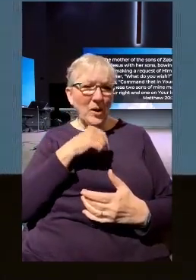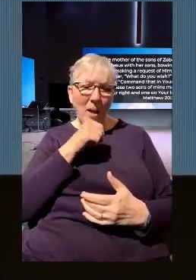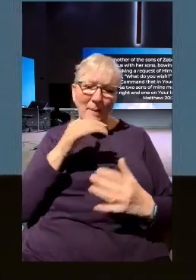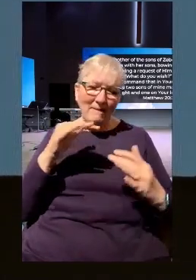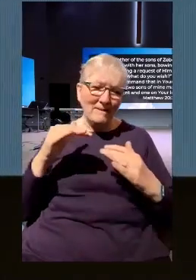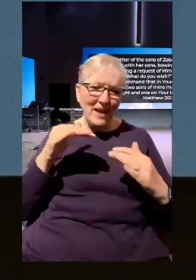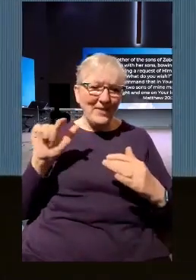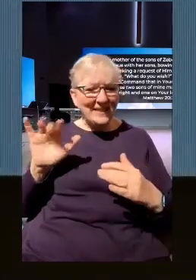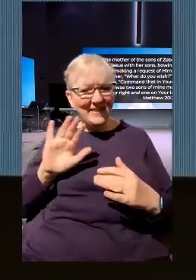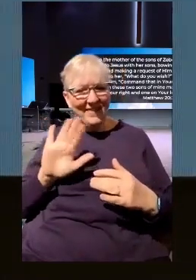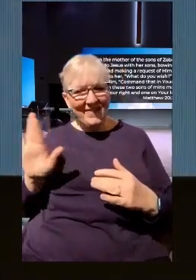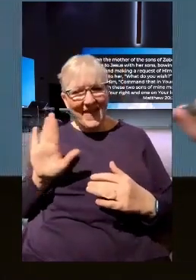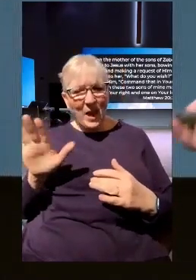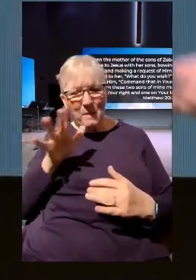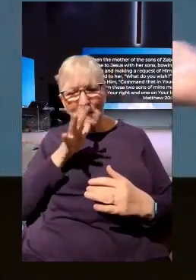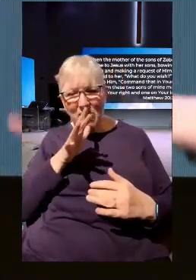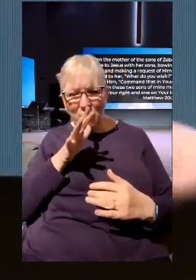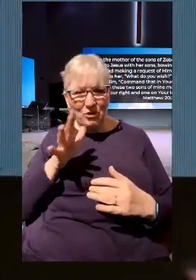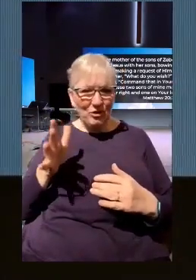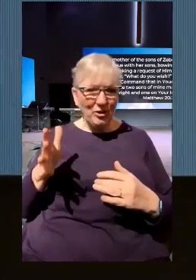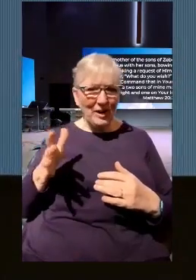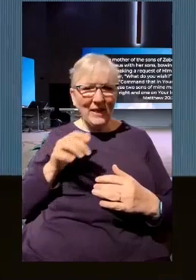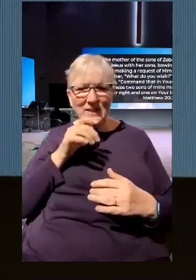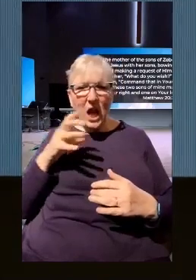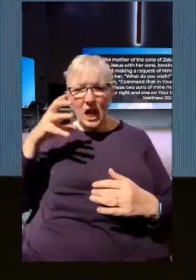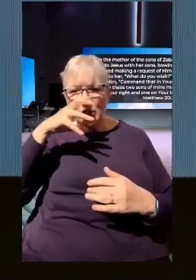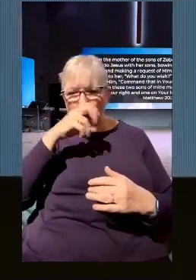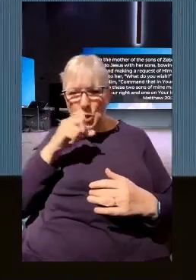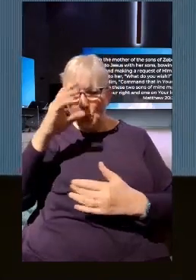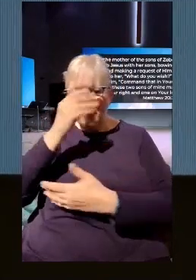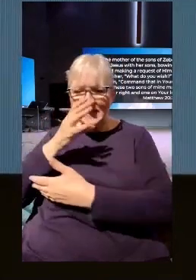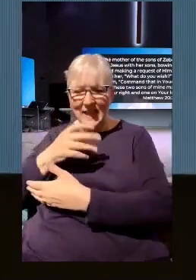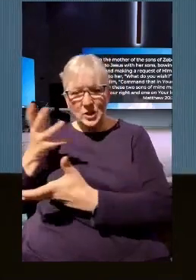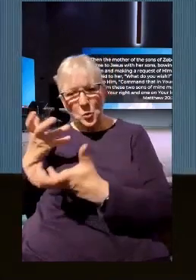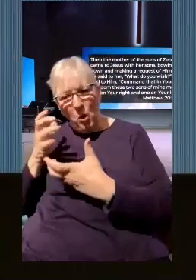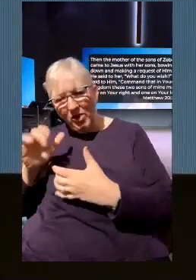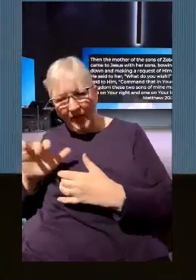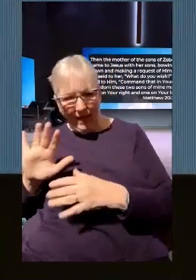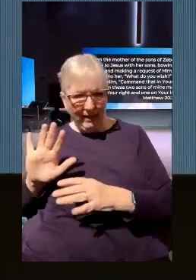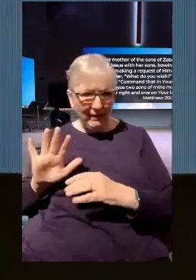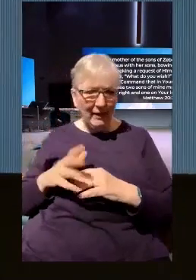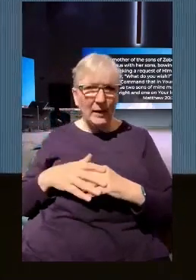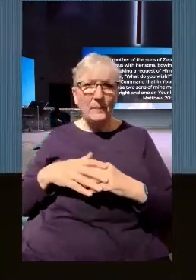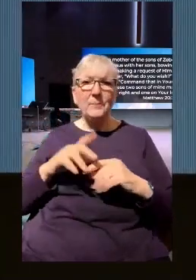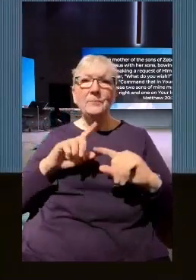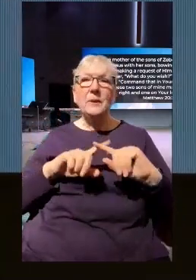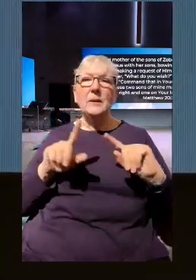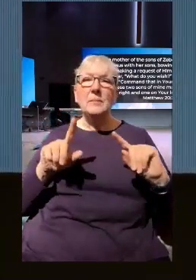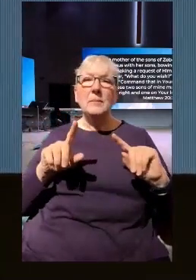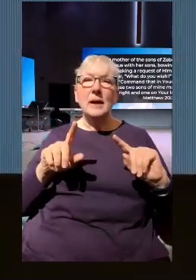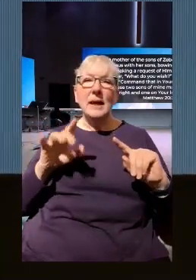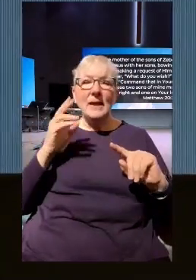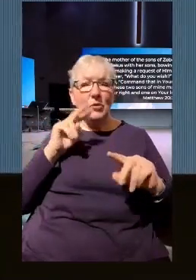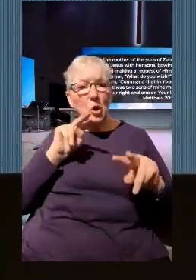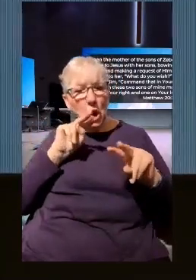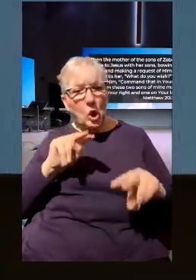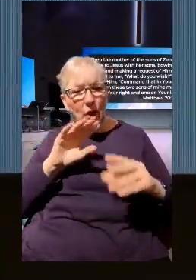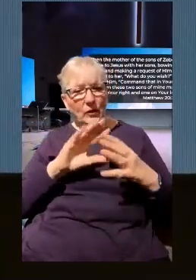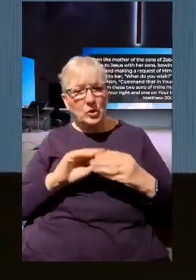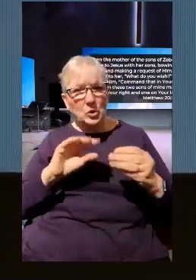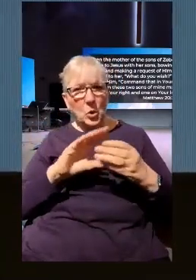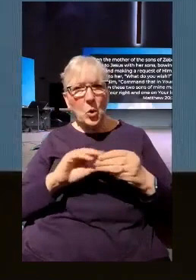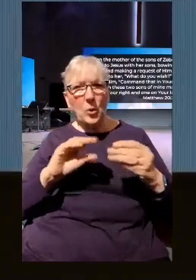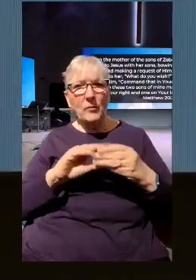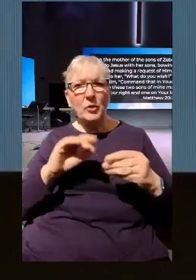reading too much into the story. Let's not assume they also wanted this. But the thing is, if we look at the context, if we go a